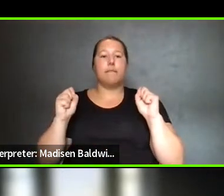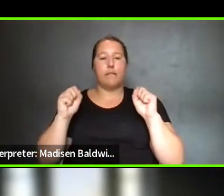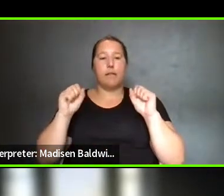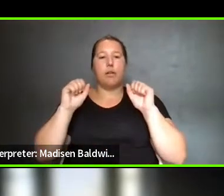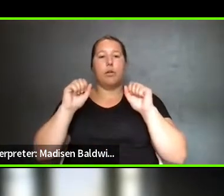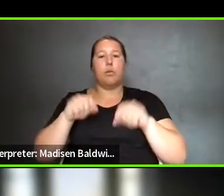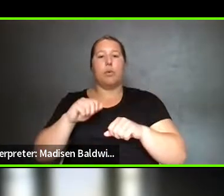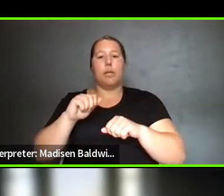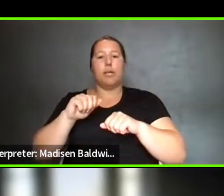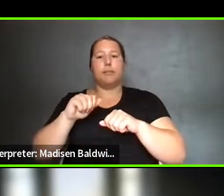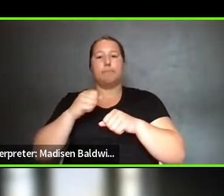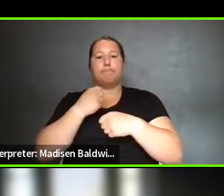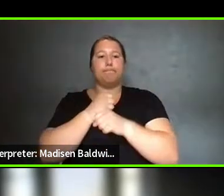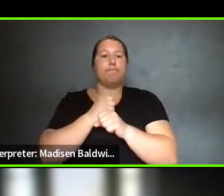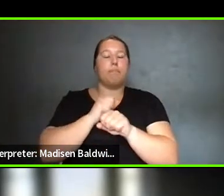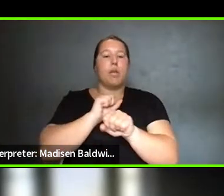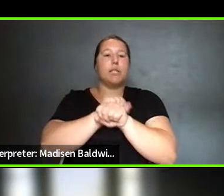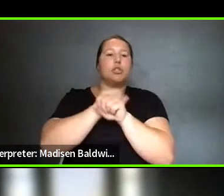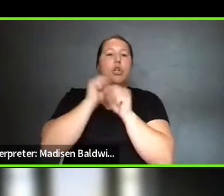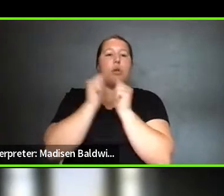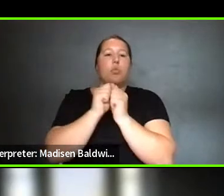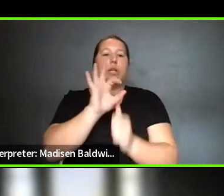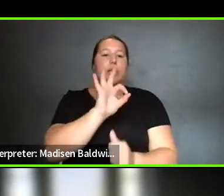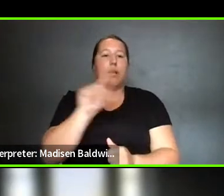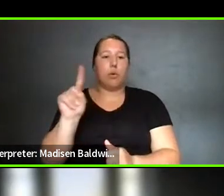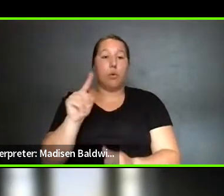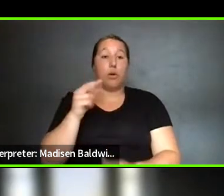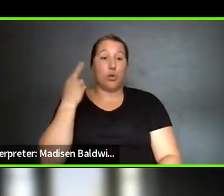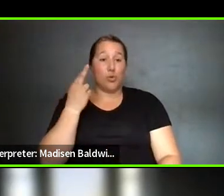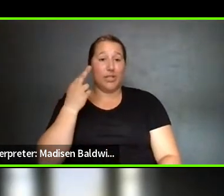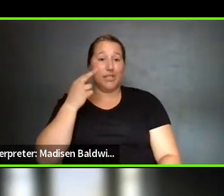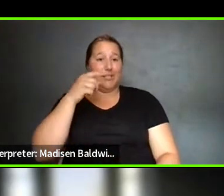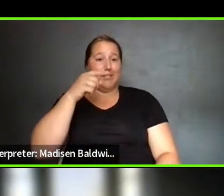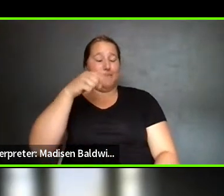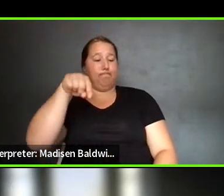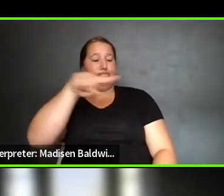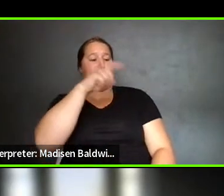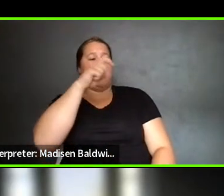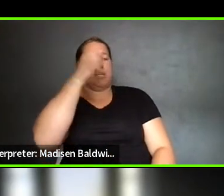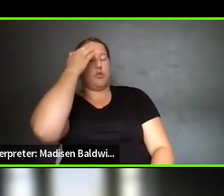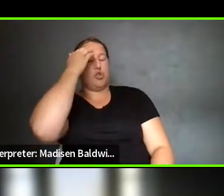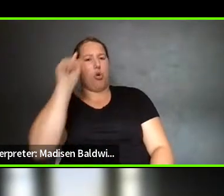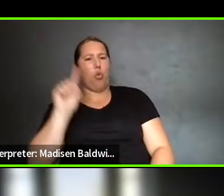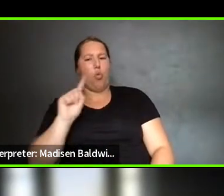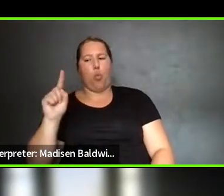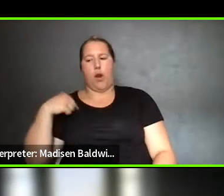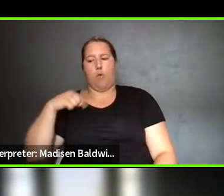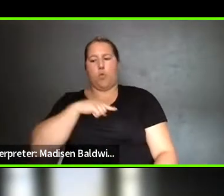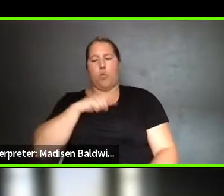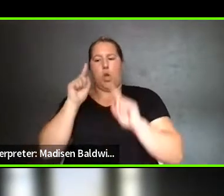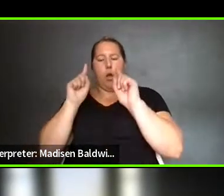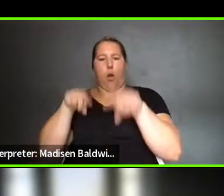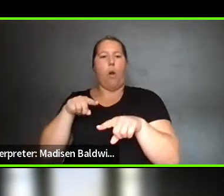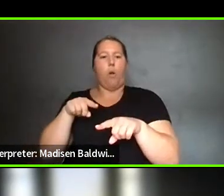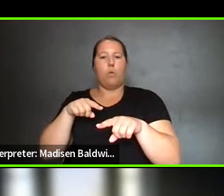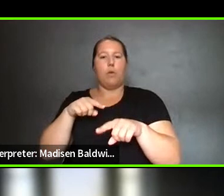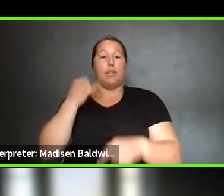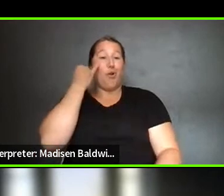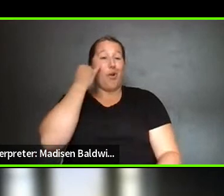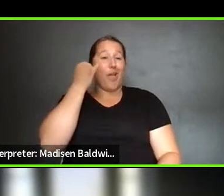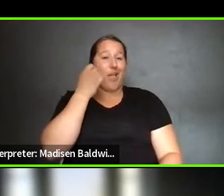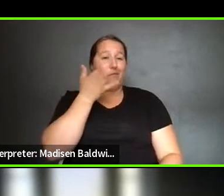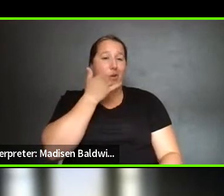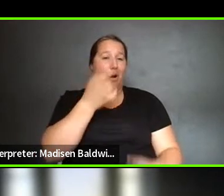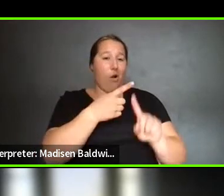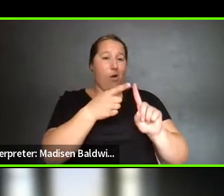with 911, because they have to be aware of where we're at all times. So even if the job comes from 211, it still